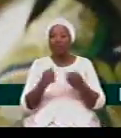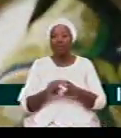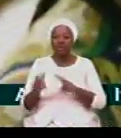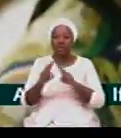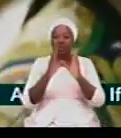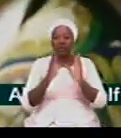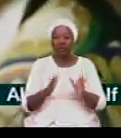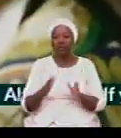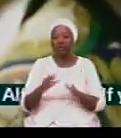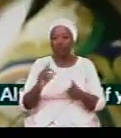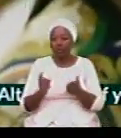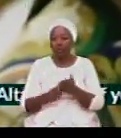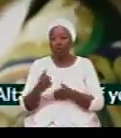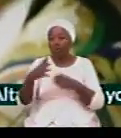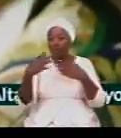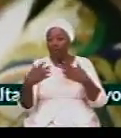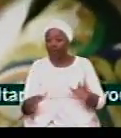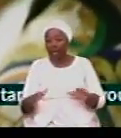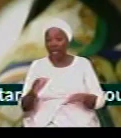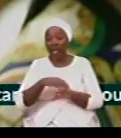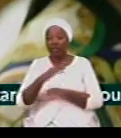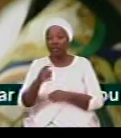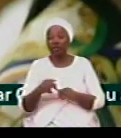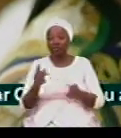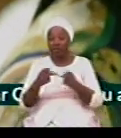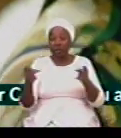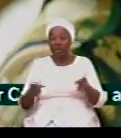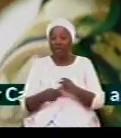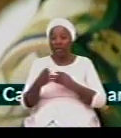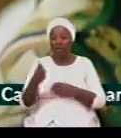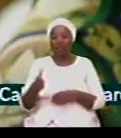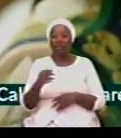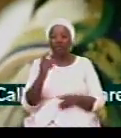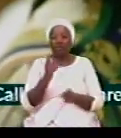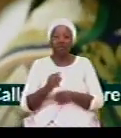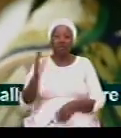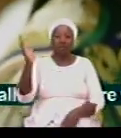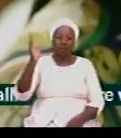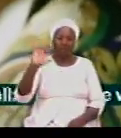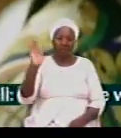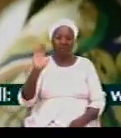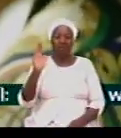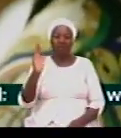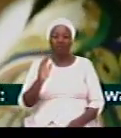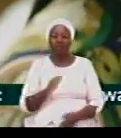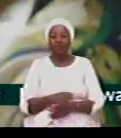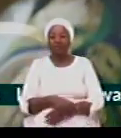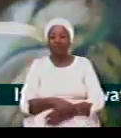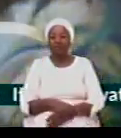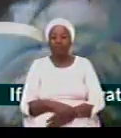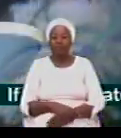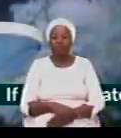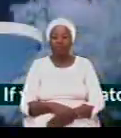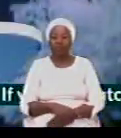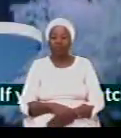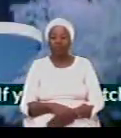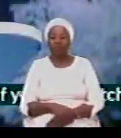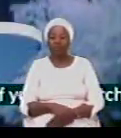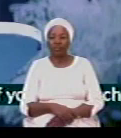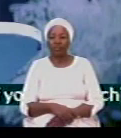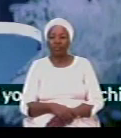just give a signal to us over here so that we know you have finished at your